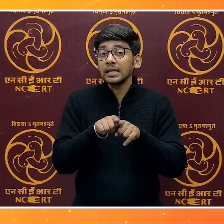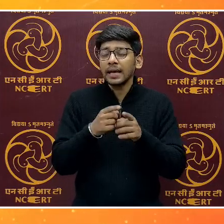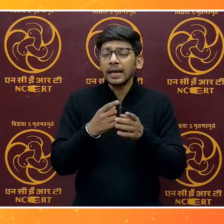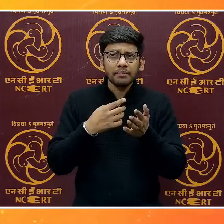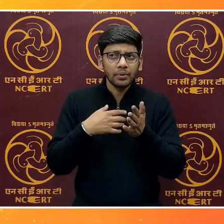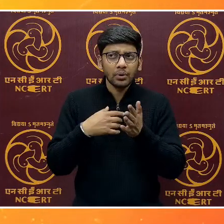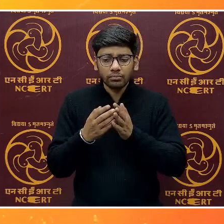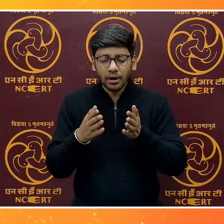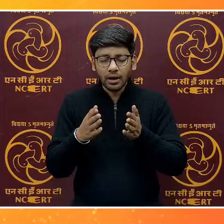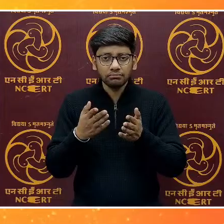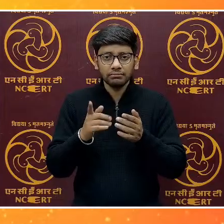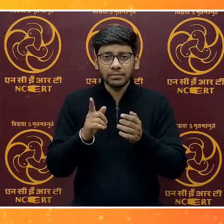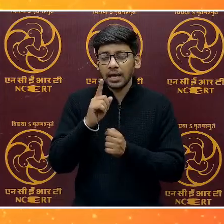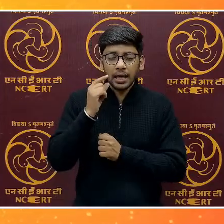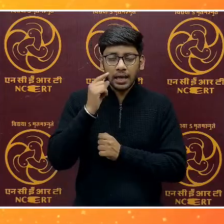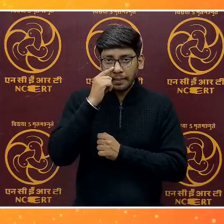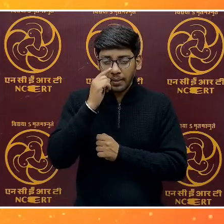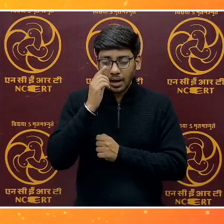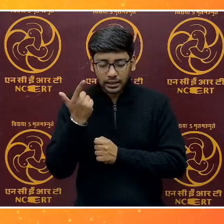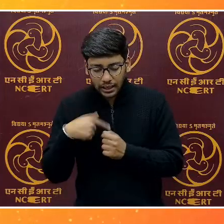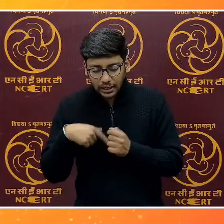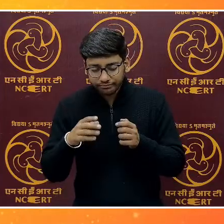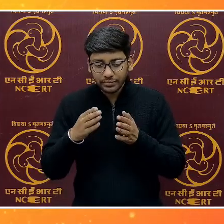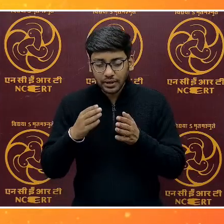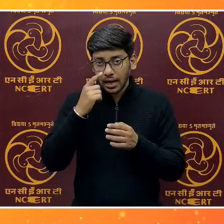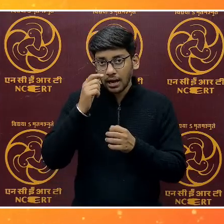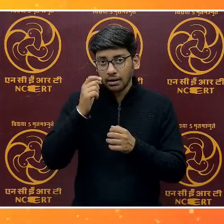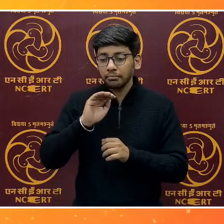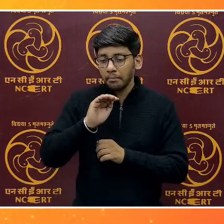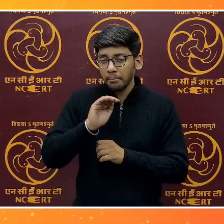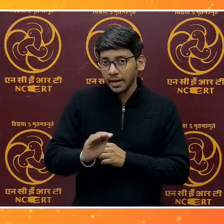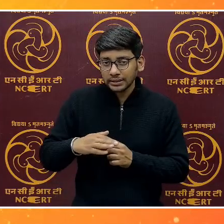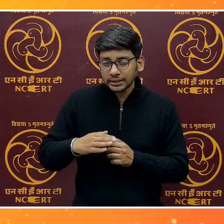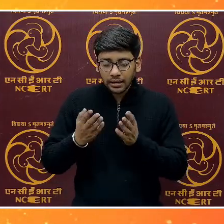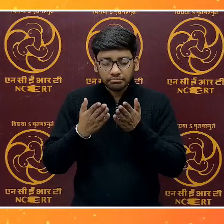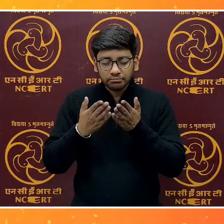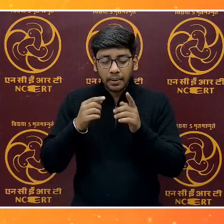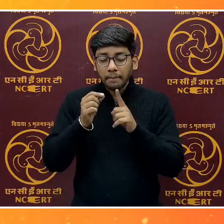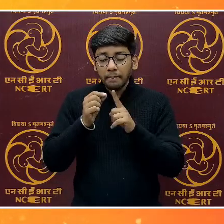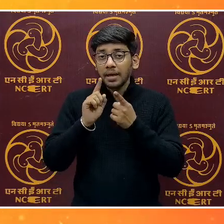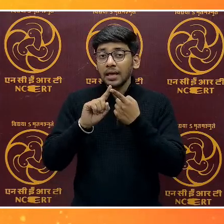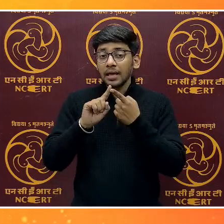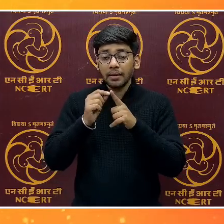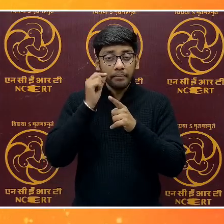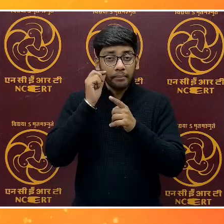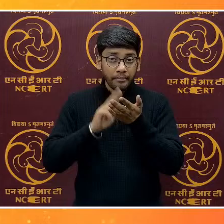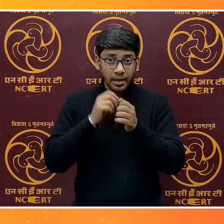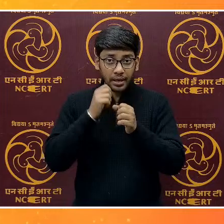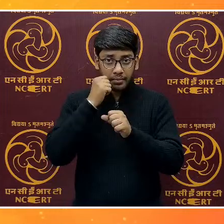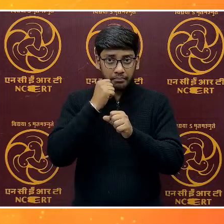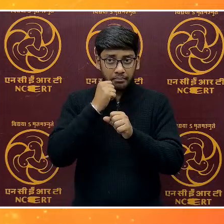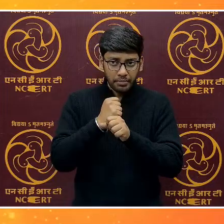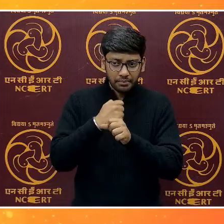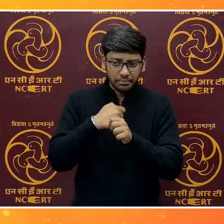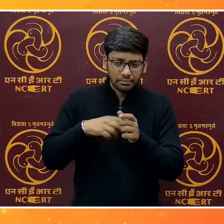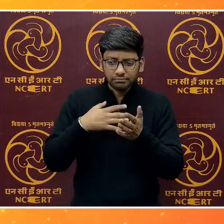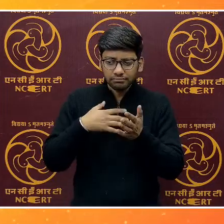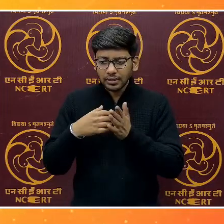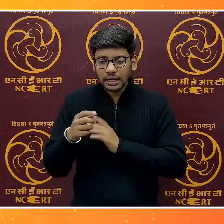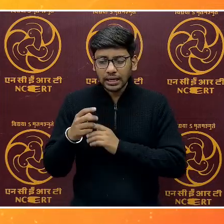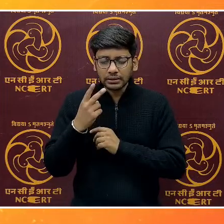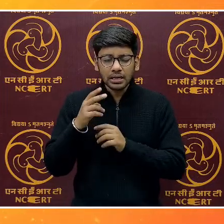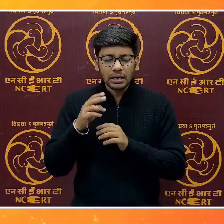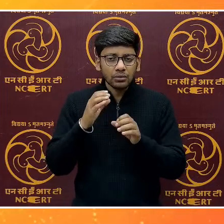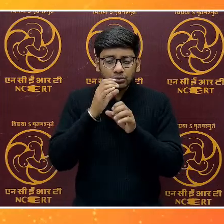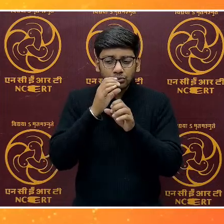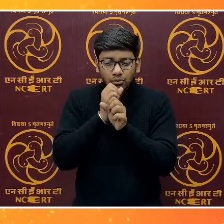the window. Or maybe a peeping hole. Children, do you have a peeping hole at the main door of your house? Yeah.